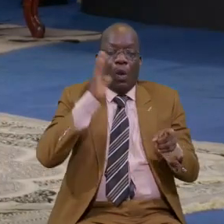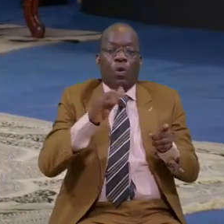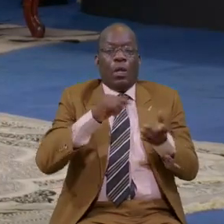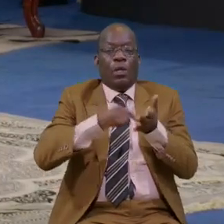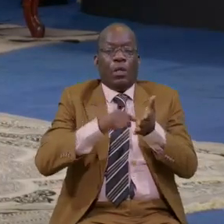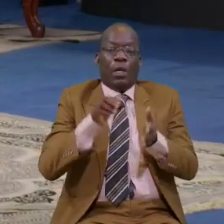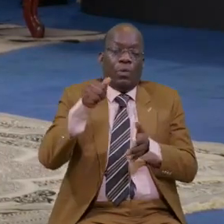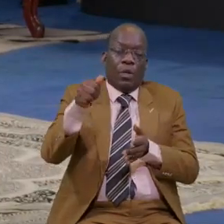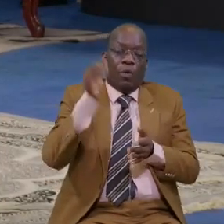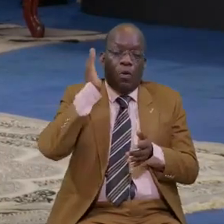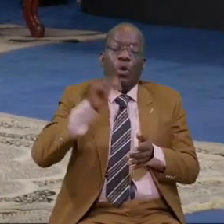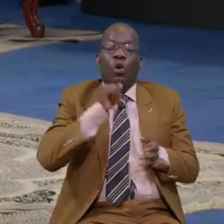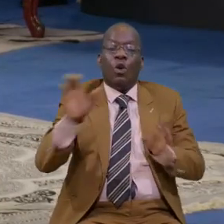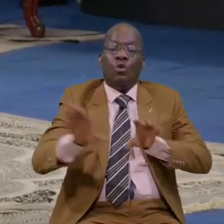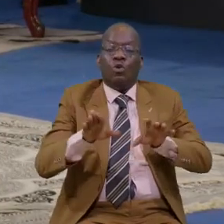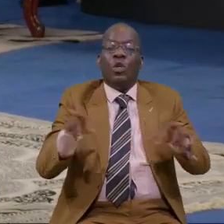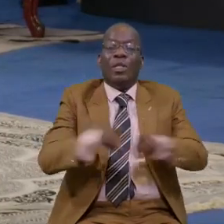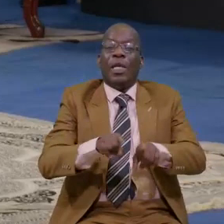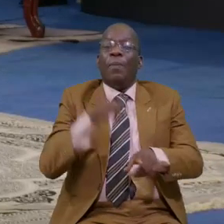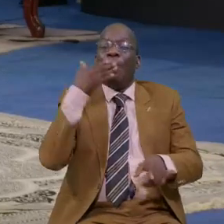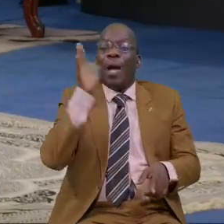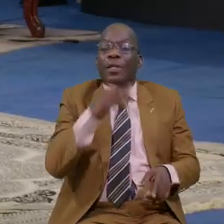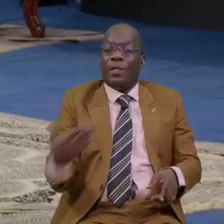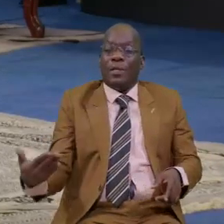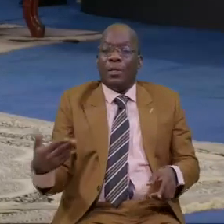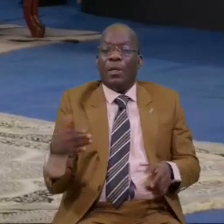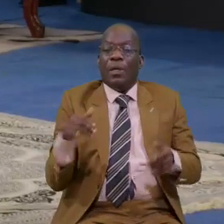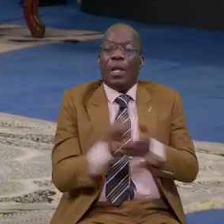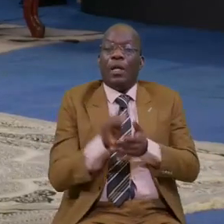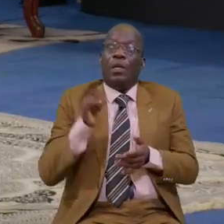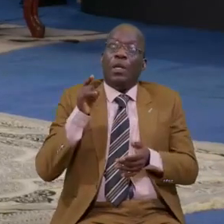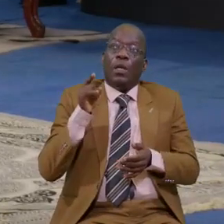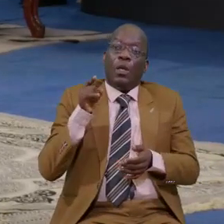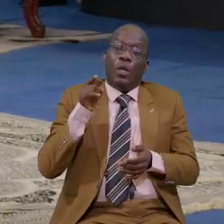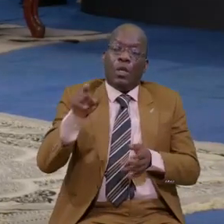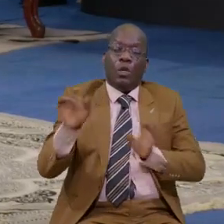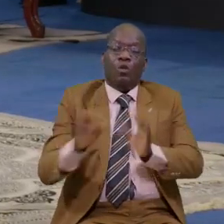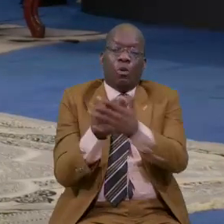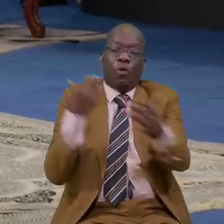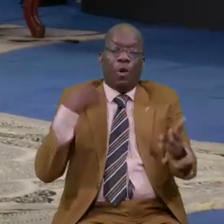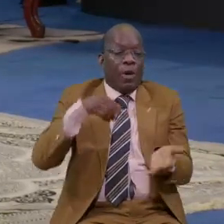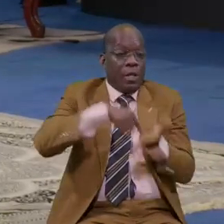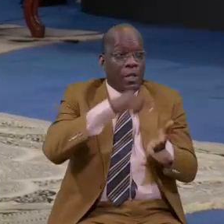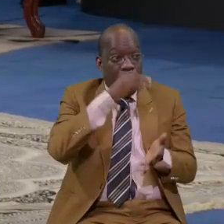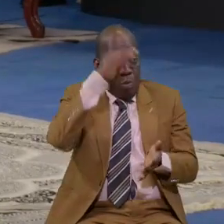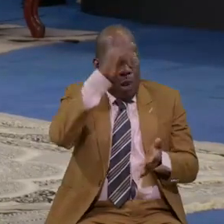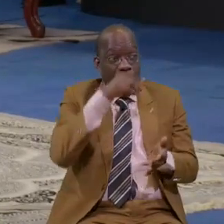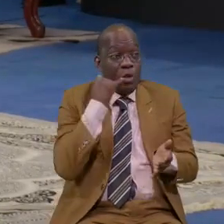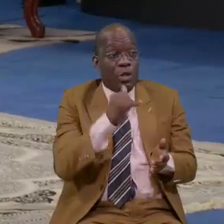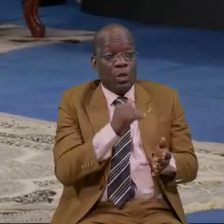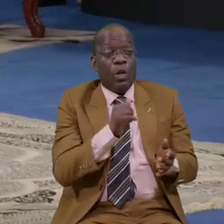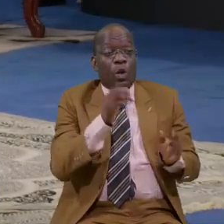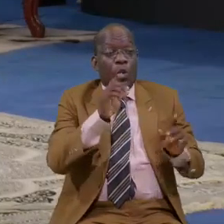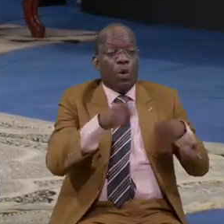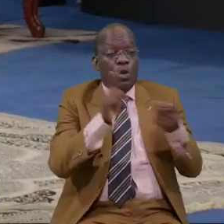same criminal sin he's been doing. Look at that man. That's a policeman with you right there. And he stopped doing